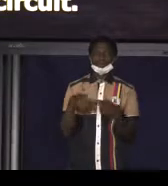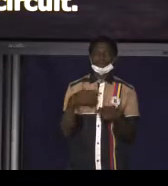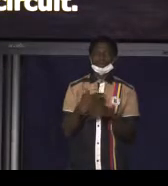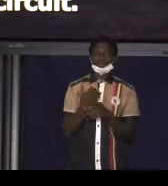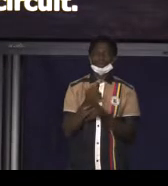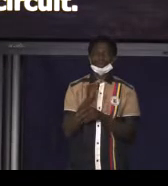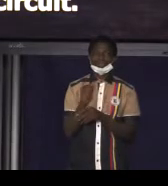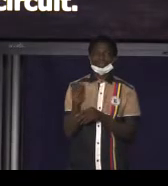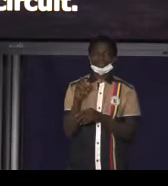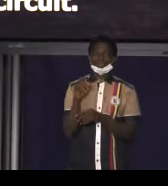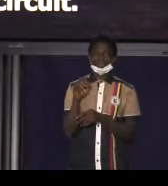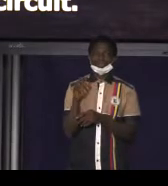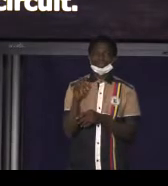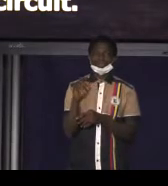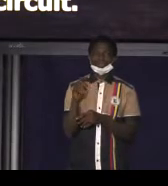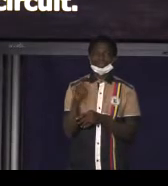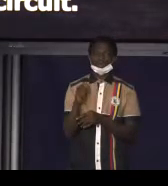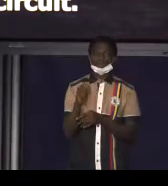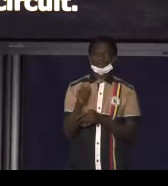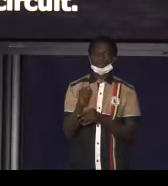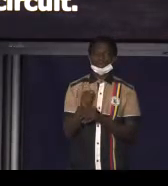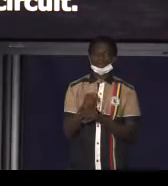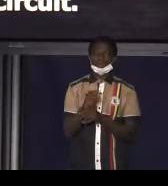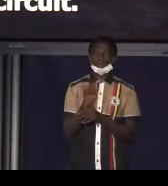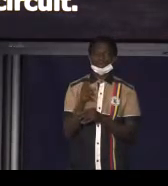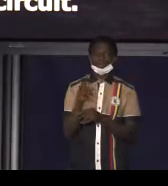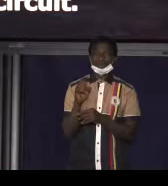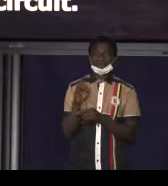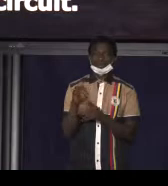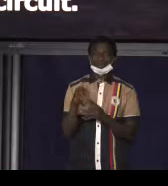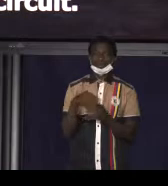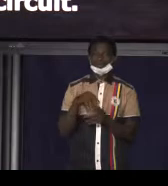circuit. Your copper wire or other